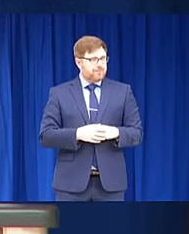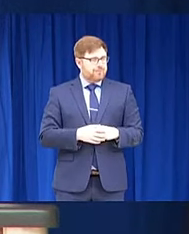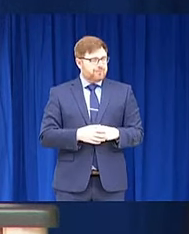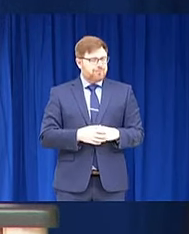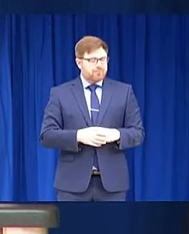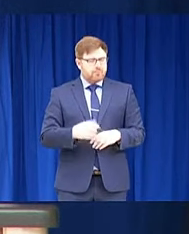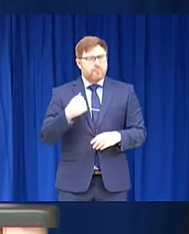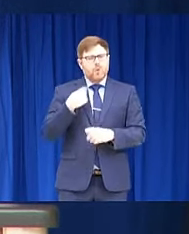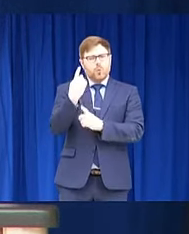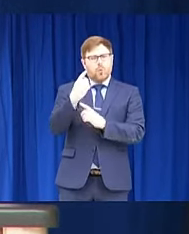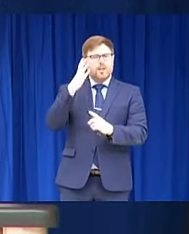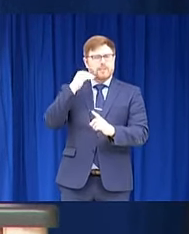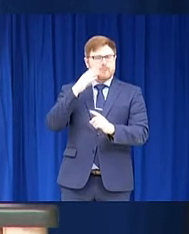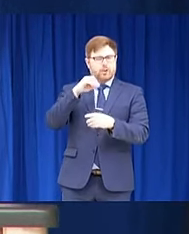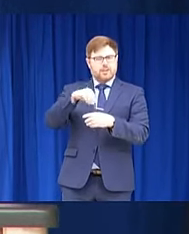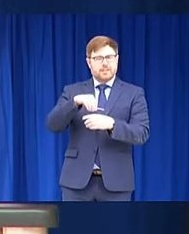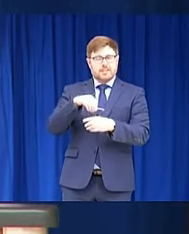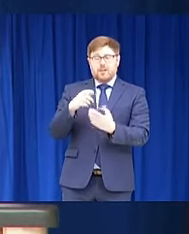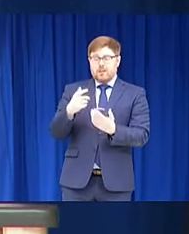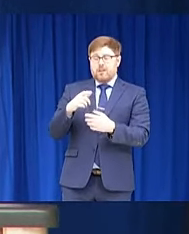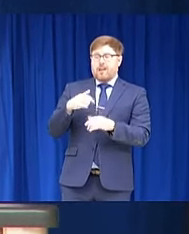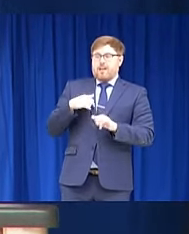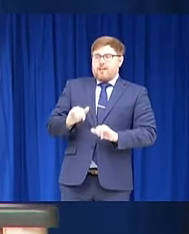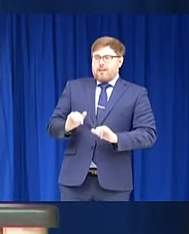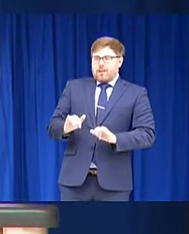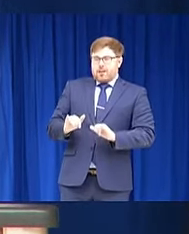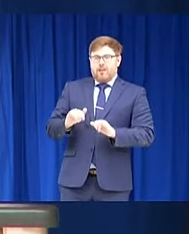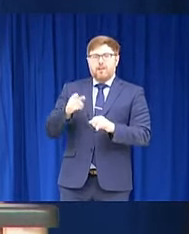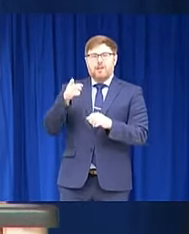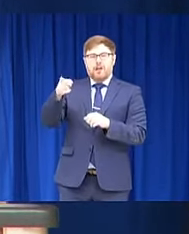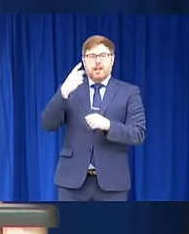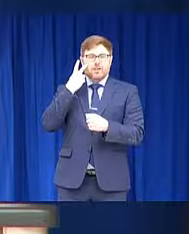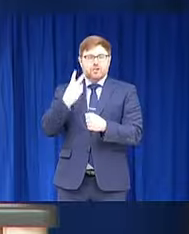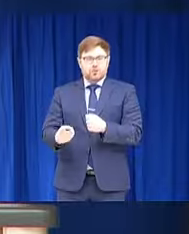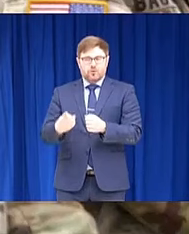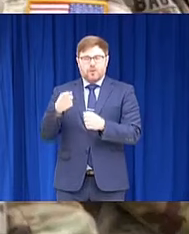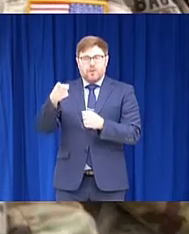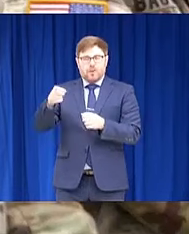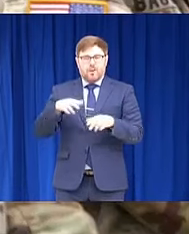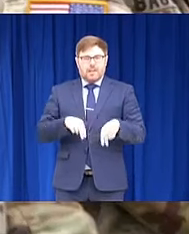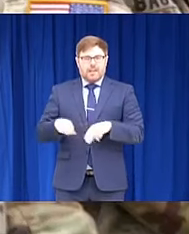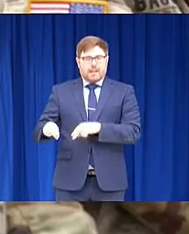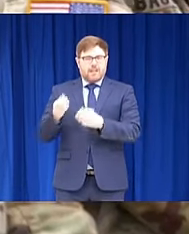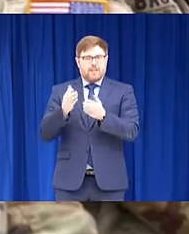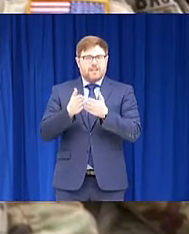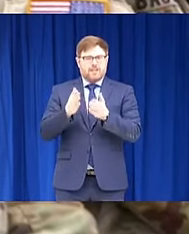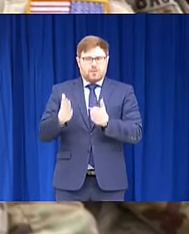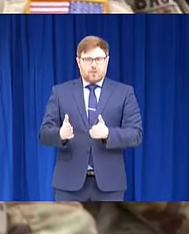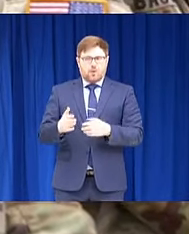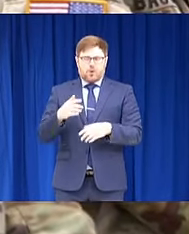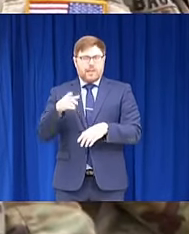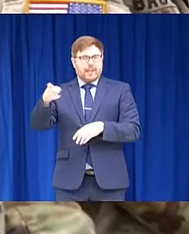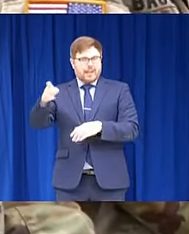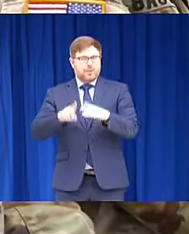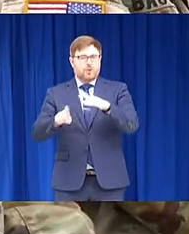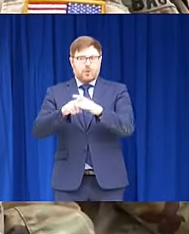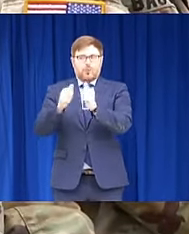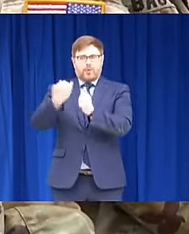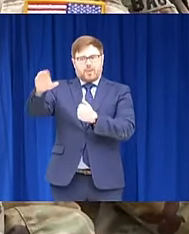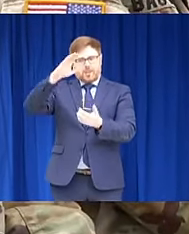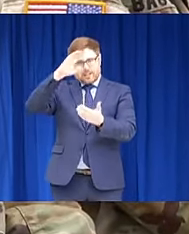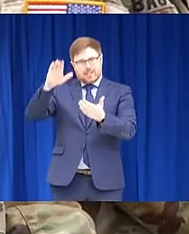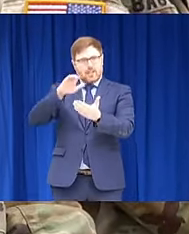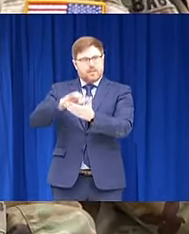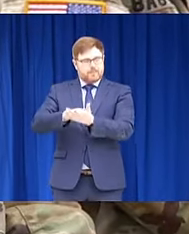when a sailor showed up with his husband. I hadn't previously known he was gay or married. He told me that my appearance